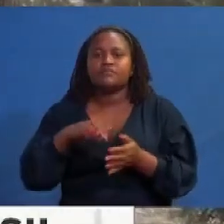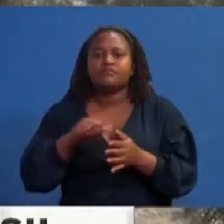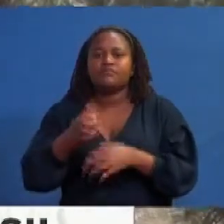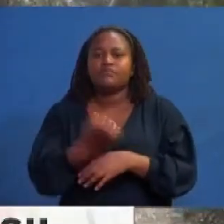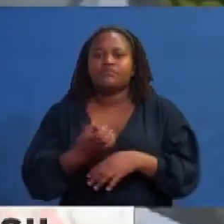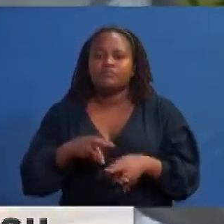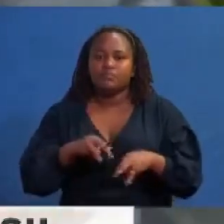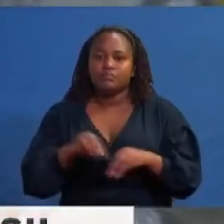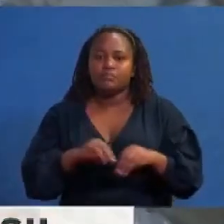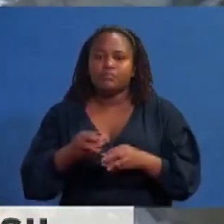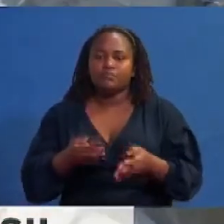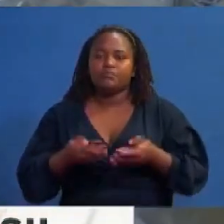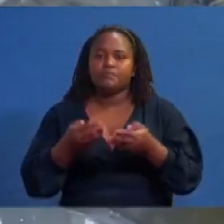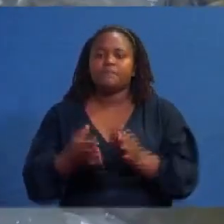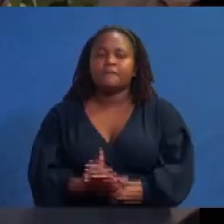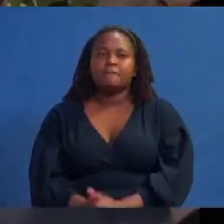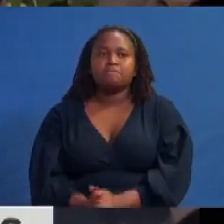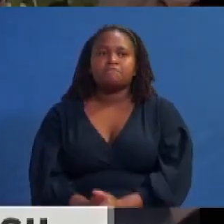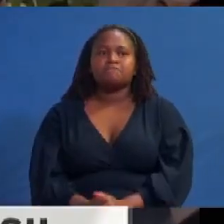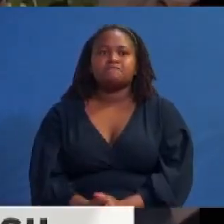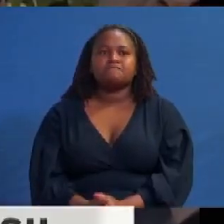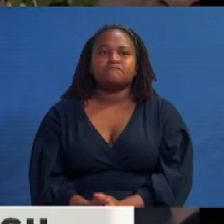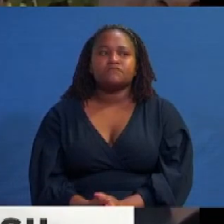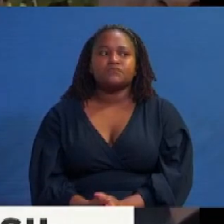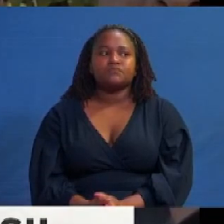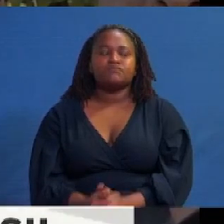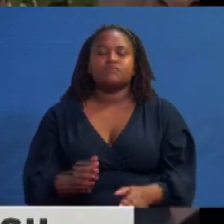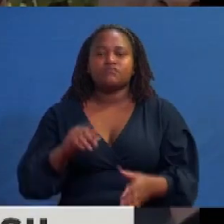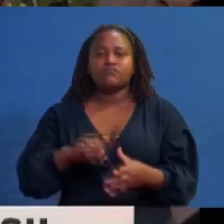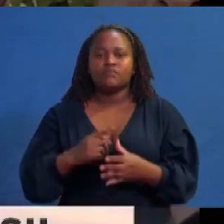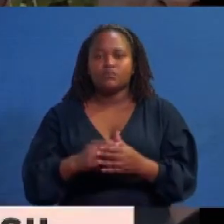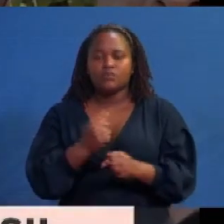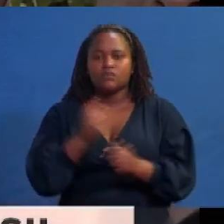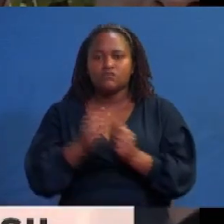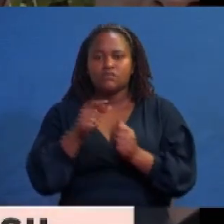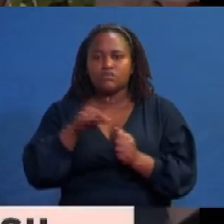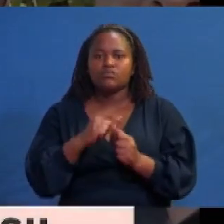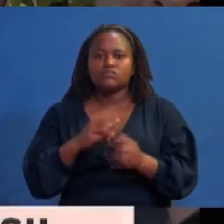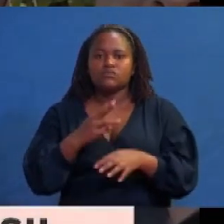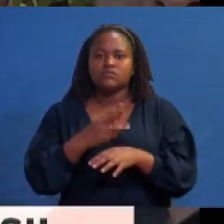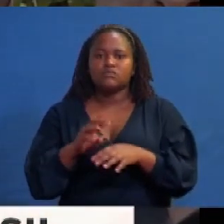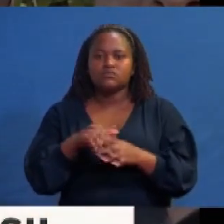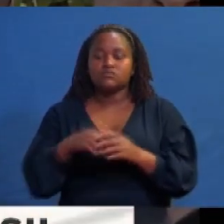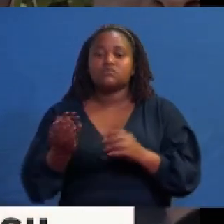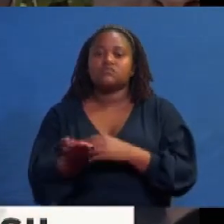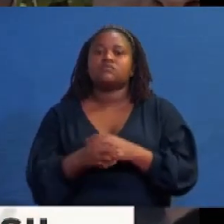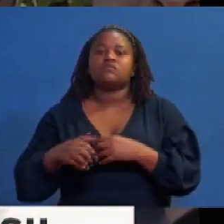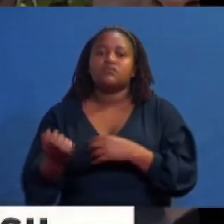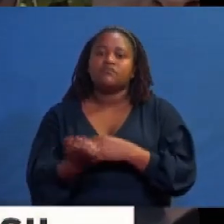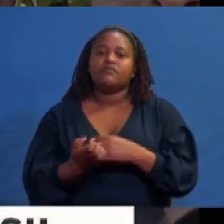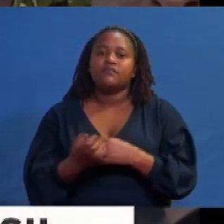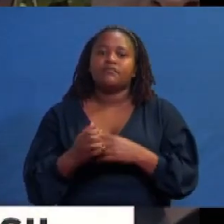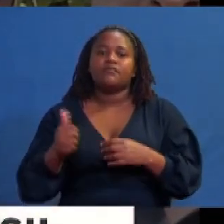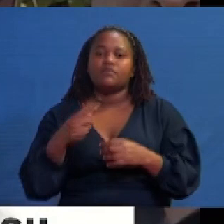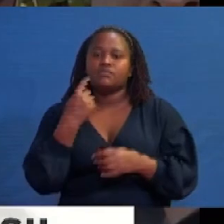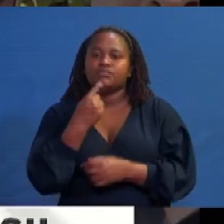environmental management provisions. We have been handling those who discharge sewage into the environment. The